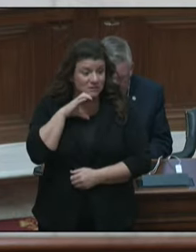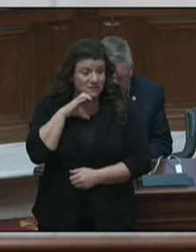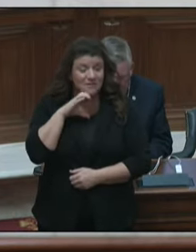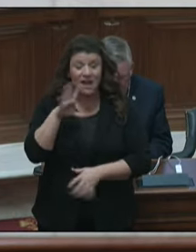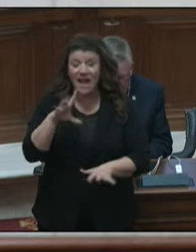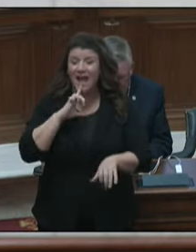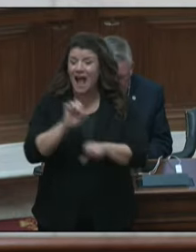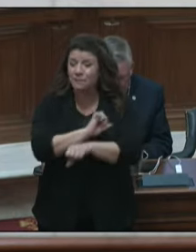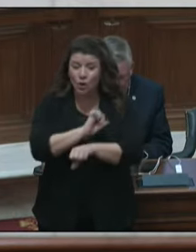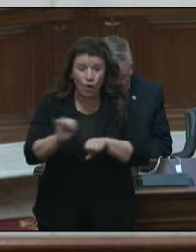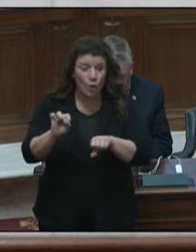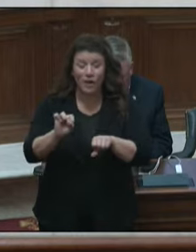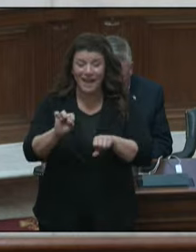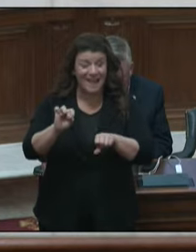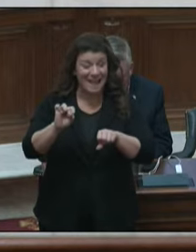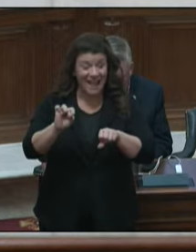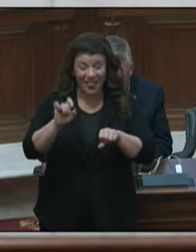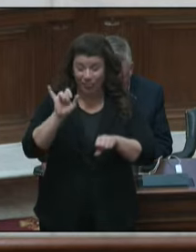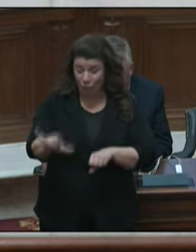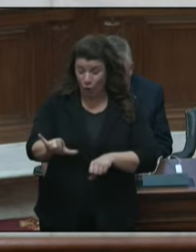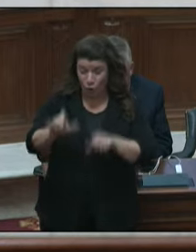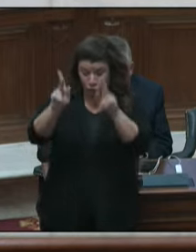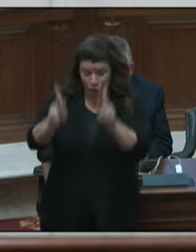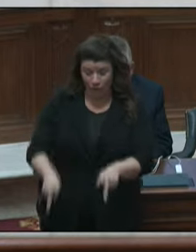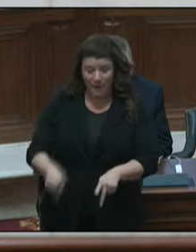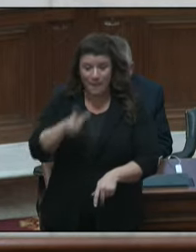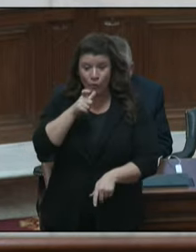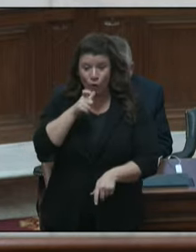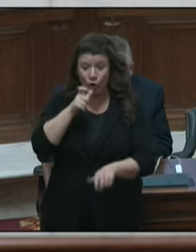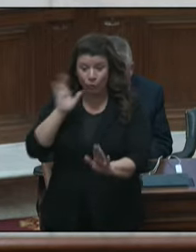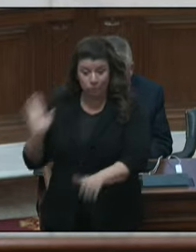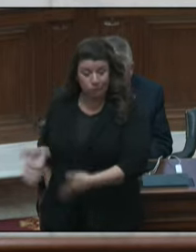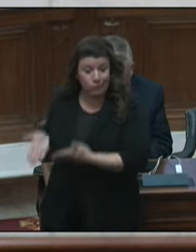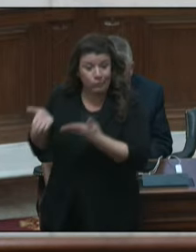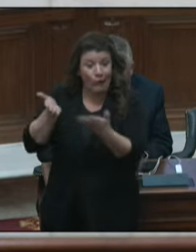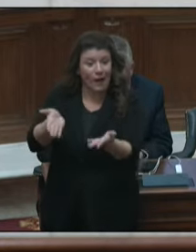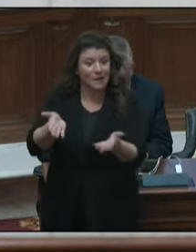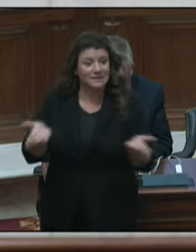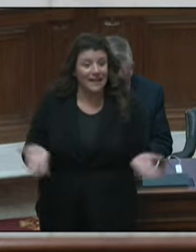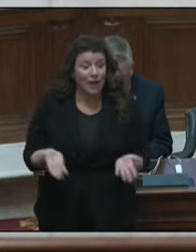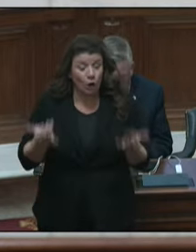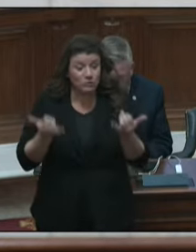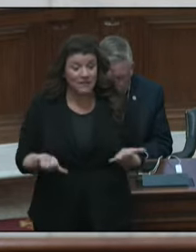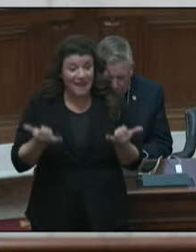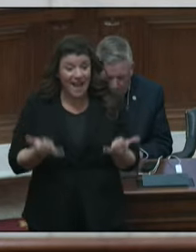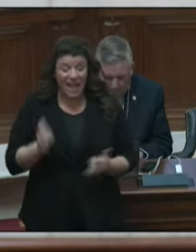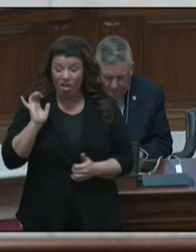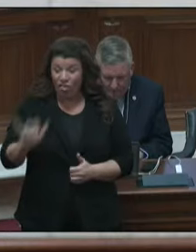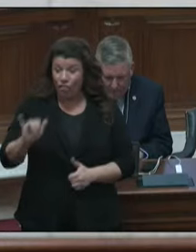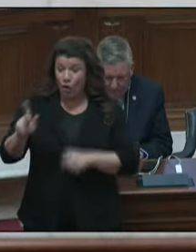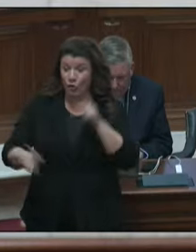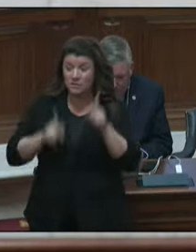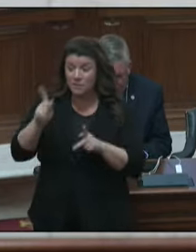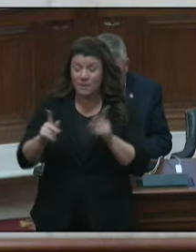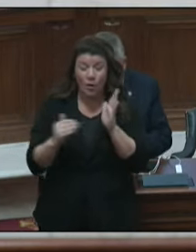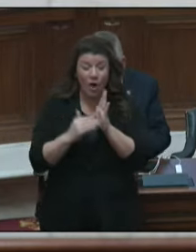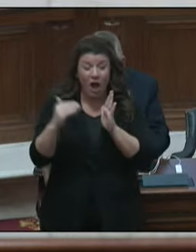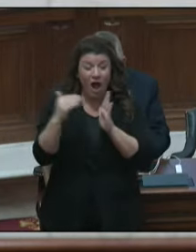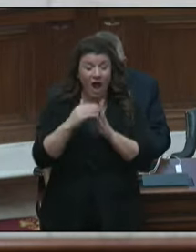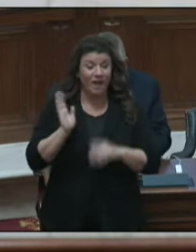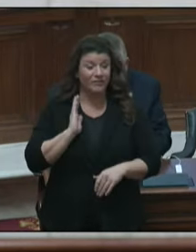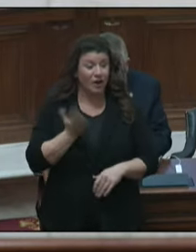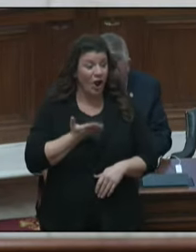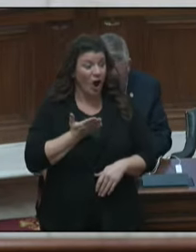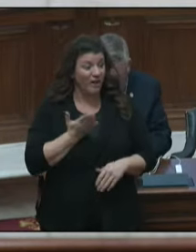Absolutely, the very people that brung us to the dance, the very people that in oftentimes we run